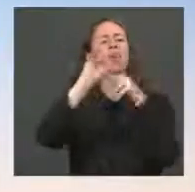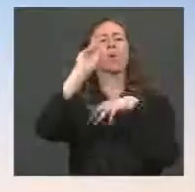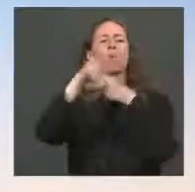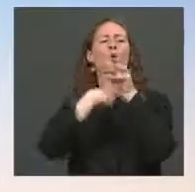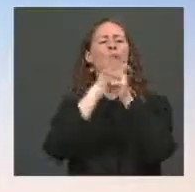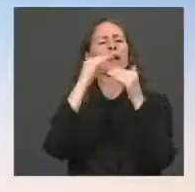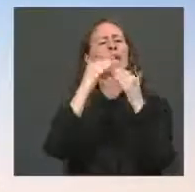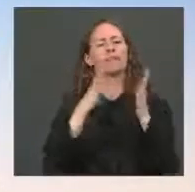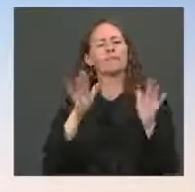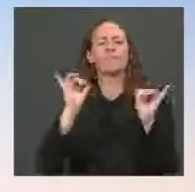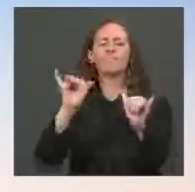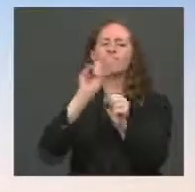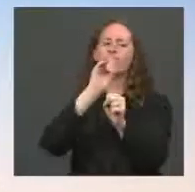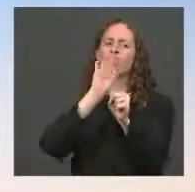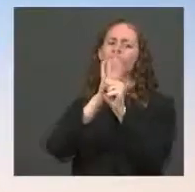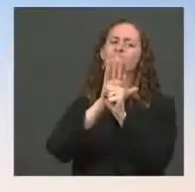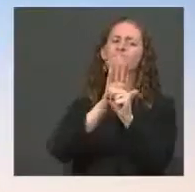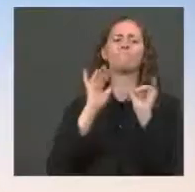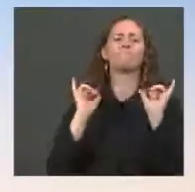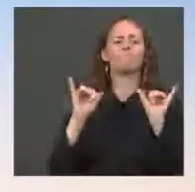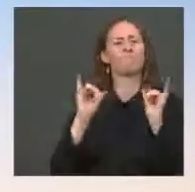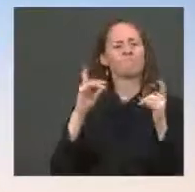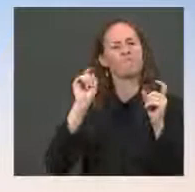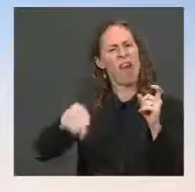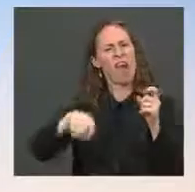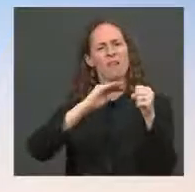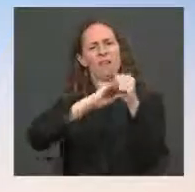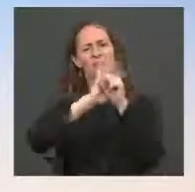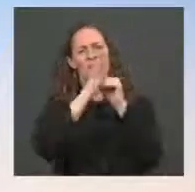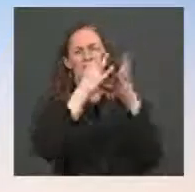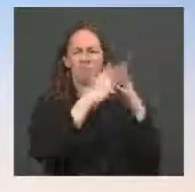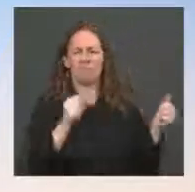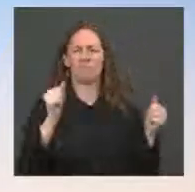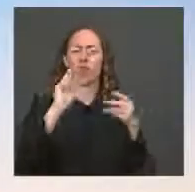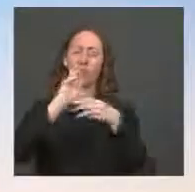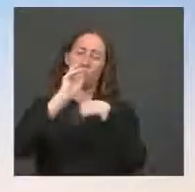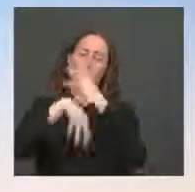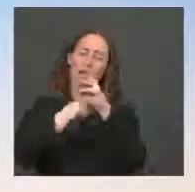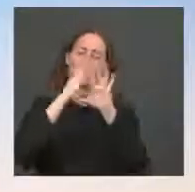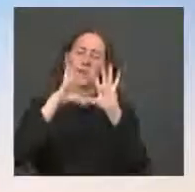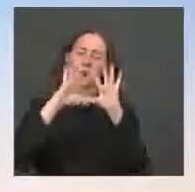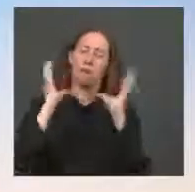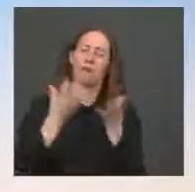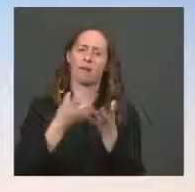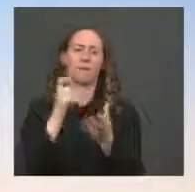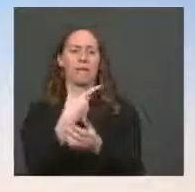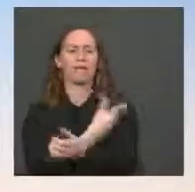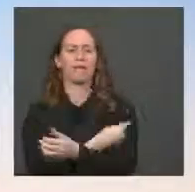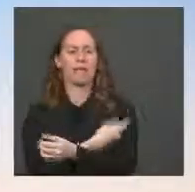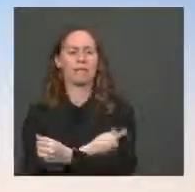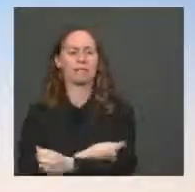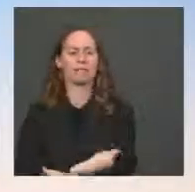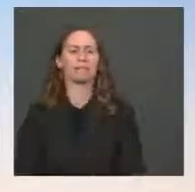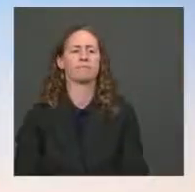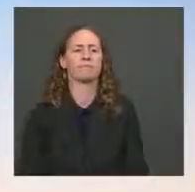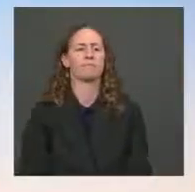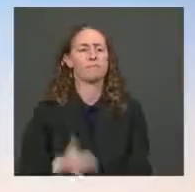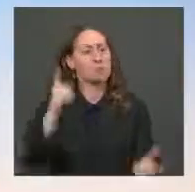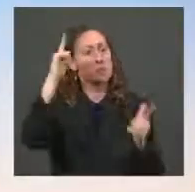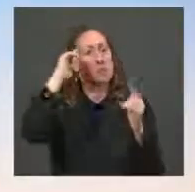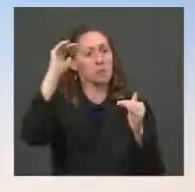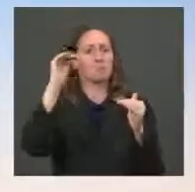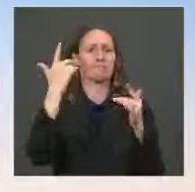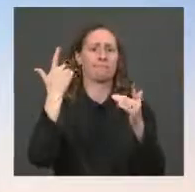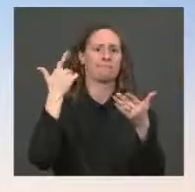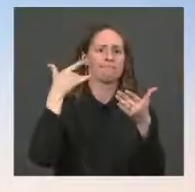pandemic, and the call to fully vaccinate the world, 70% of the world population by next September. Many experts that we've spoken to say that